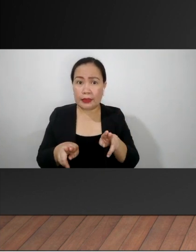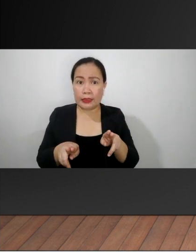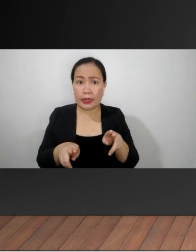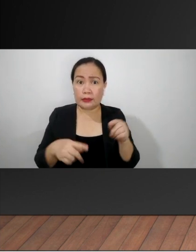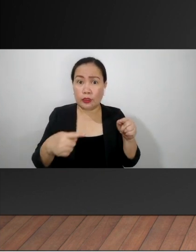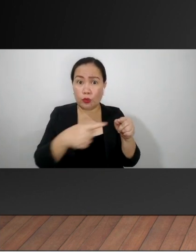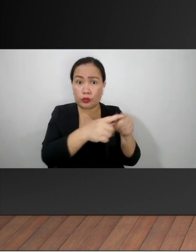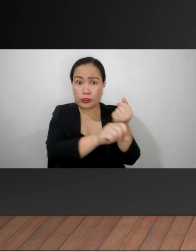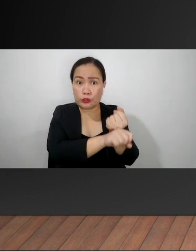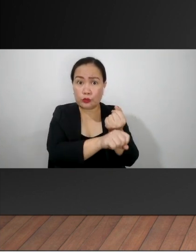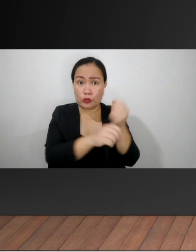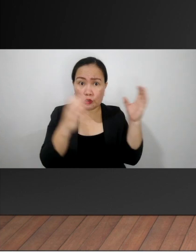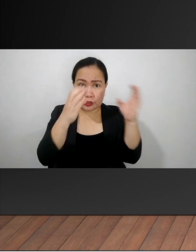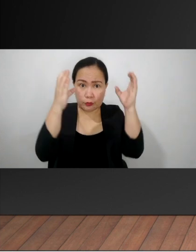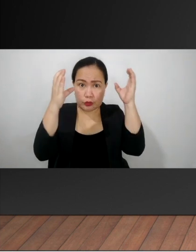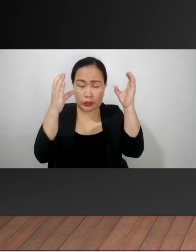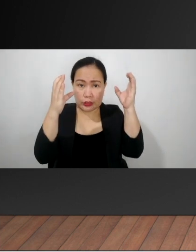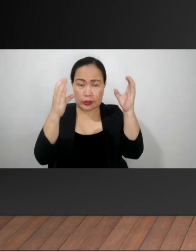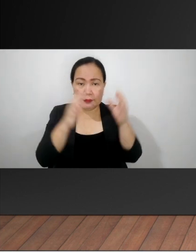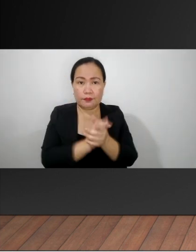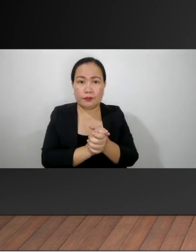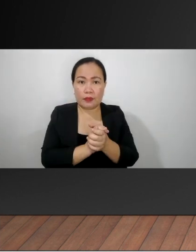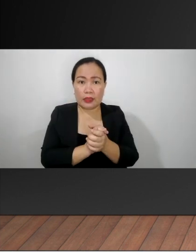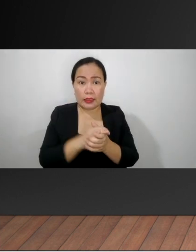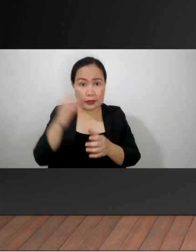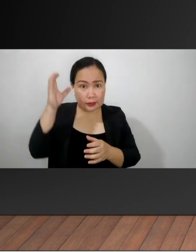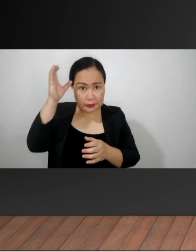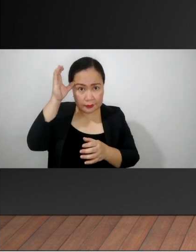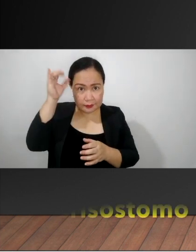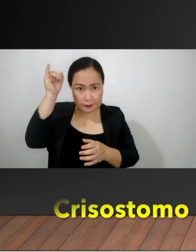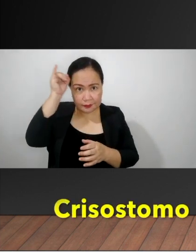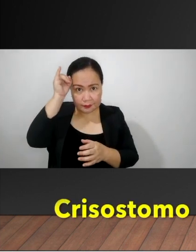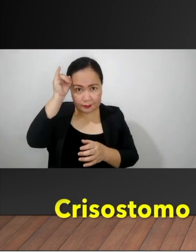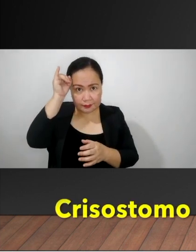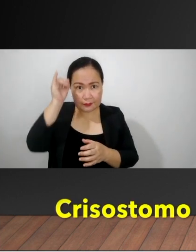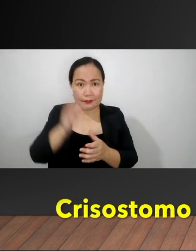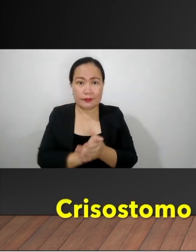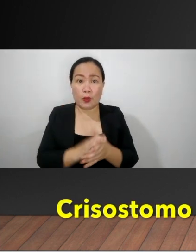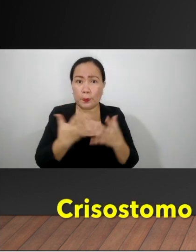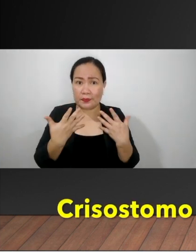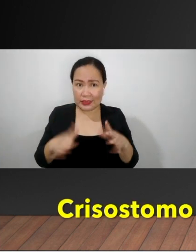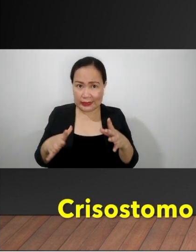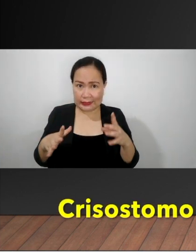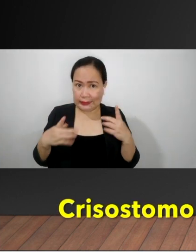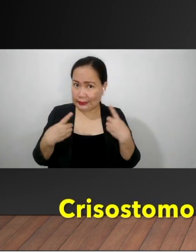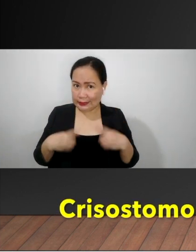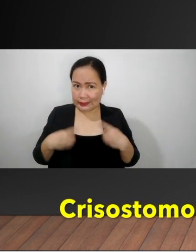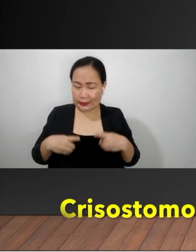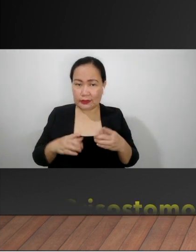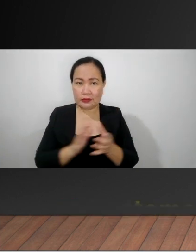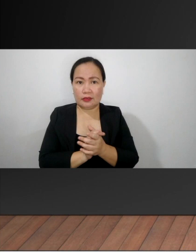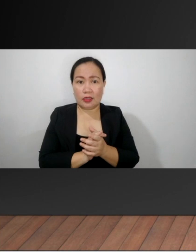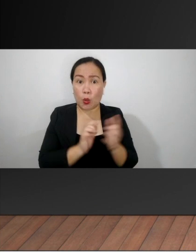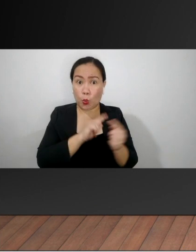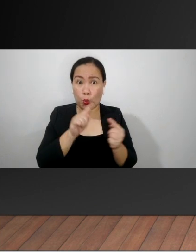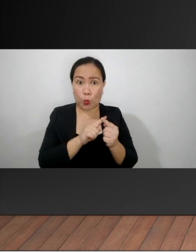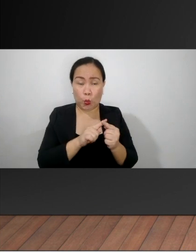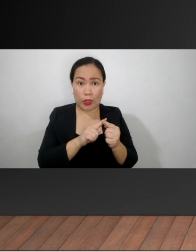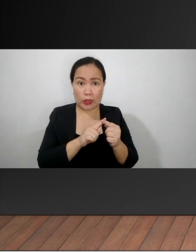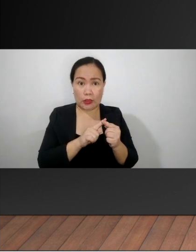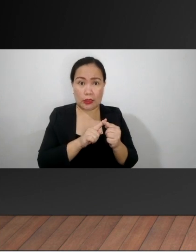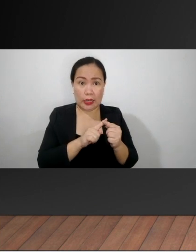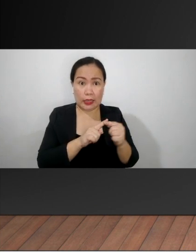occurred at the cornerstone ceremony. Senor Crisostomo Ibarra had just finished dressing when